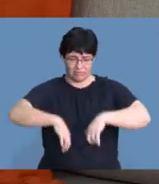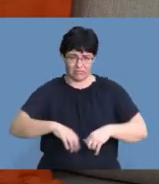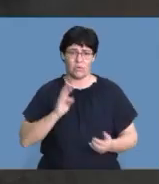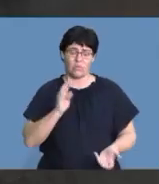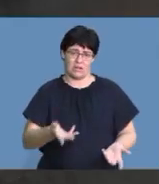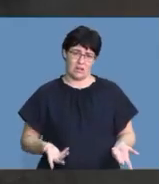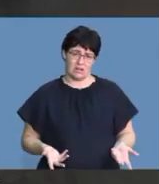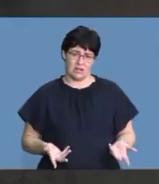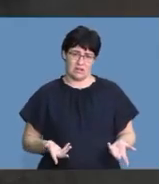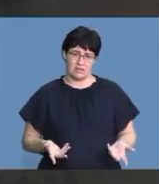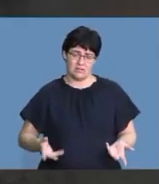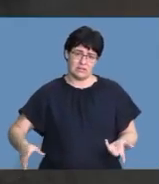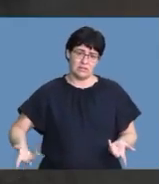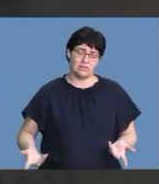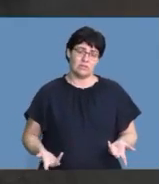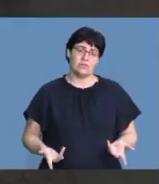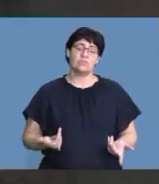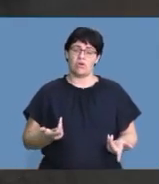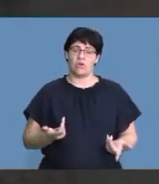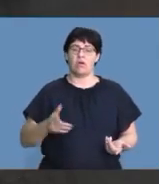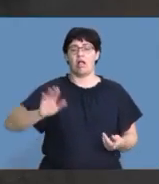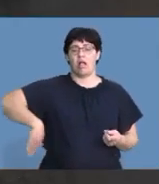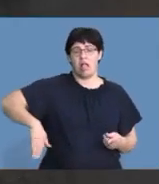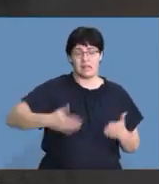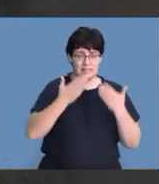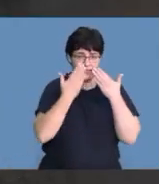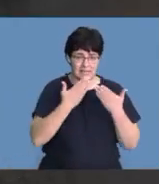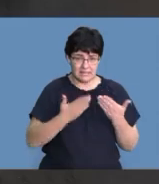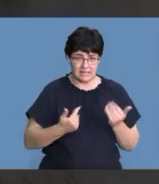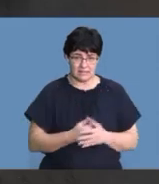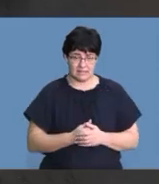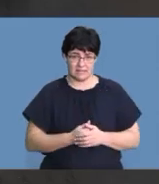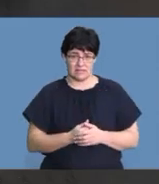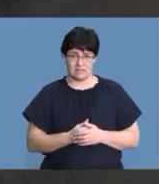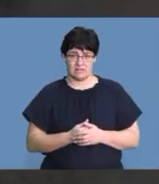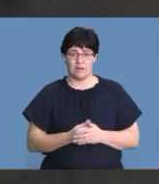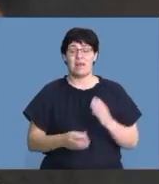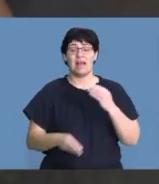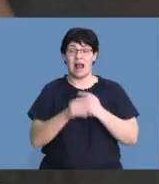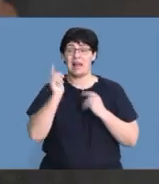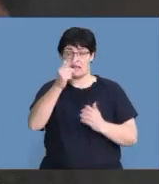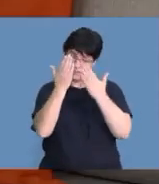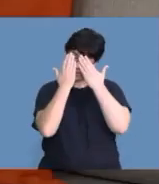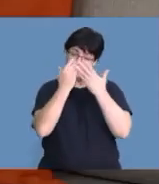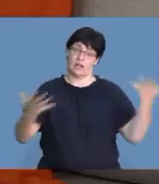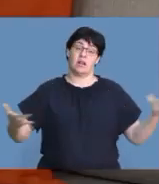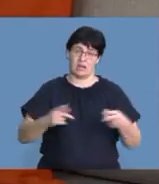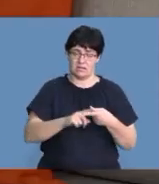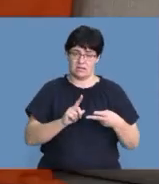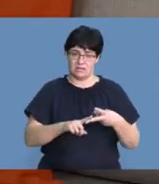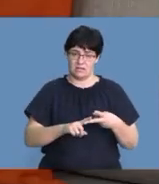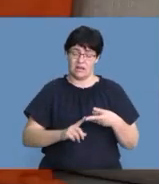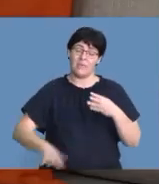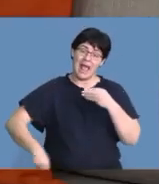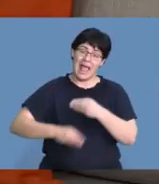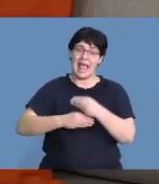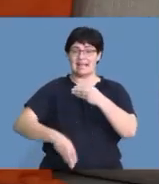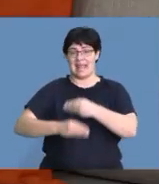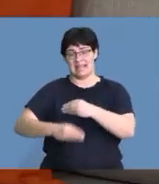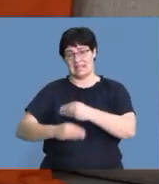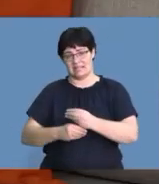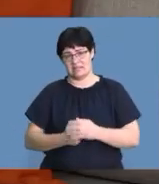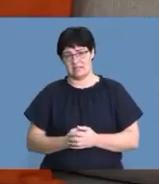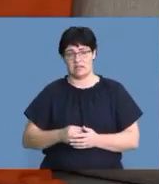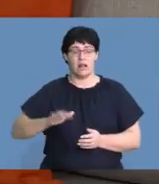Does that make sense? Neglect adds up. You neglect to study, it adds up. Neglect adds